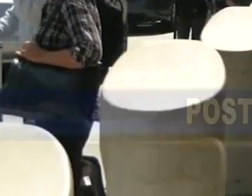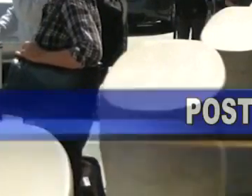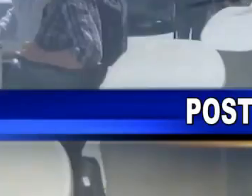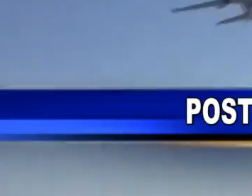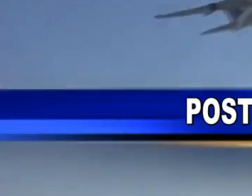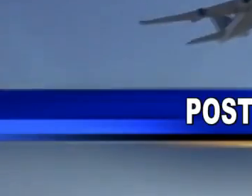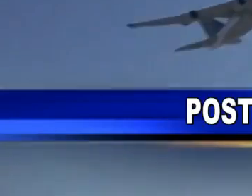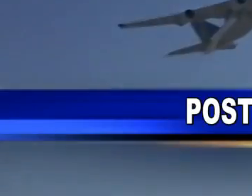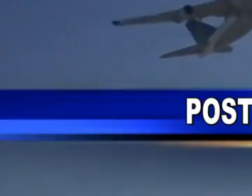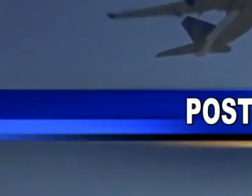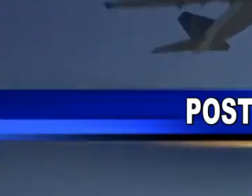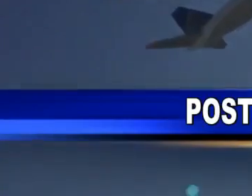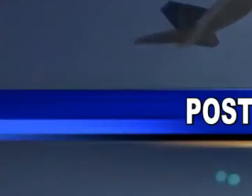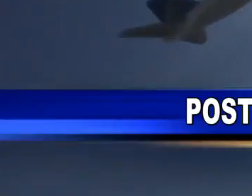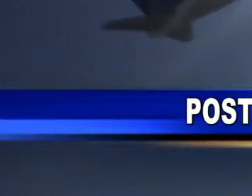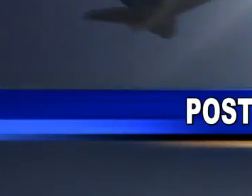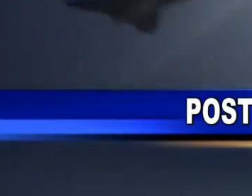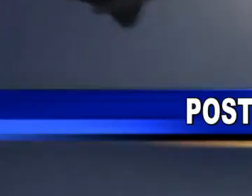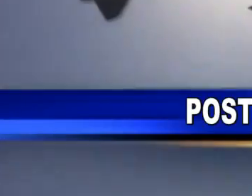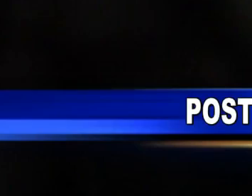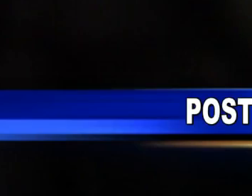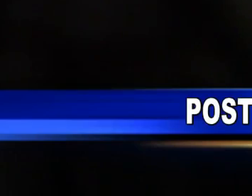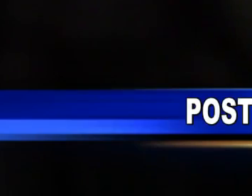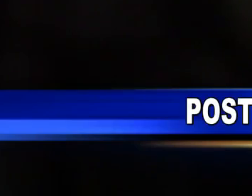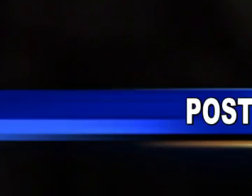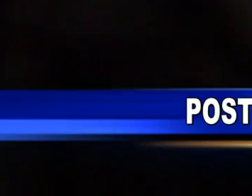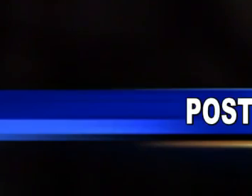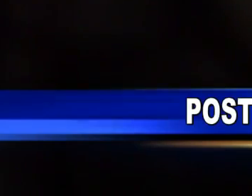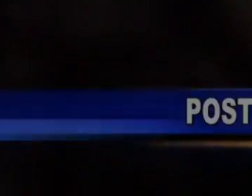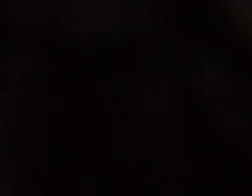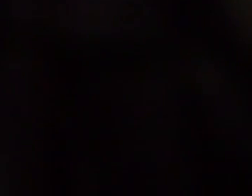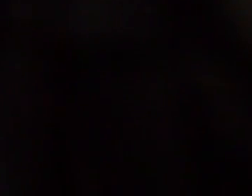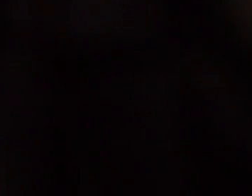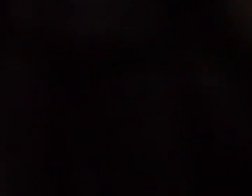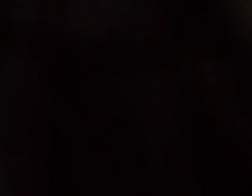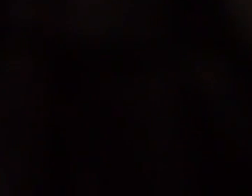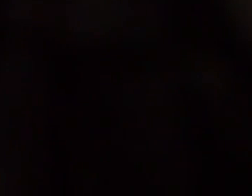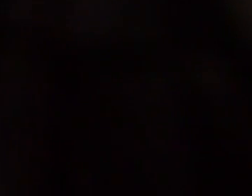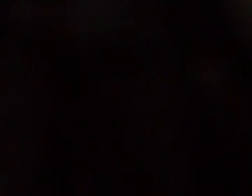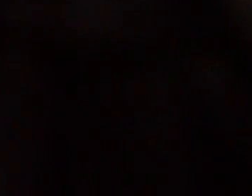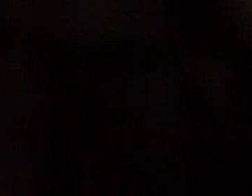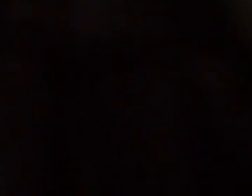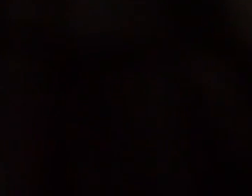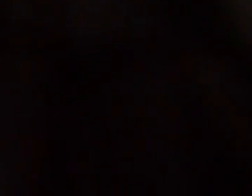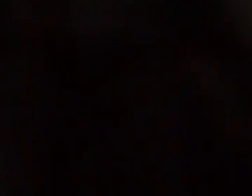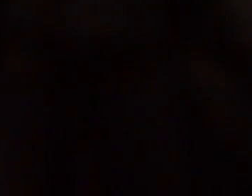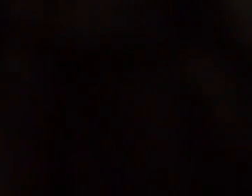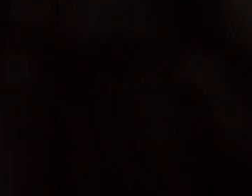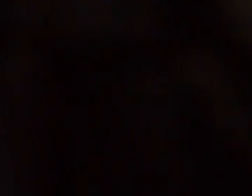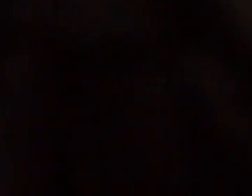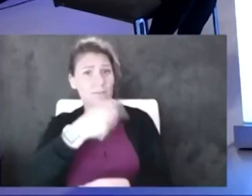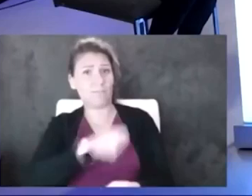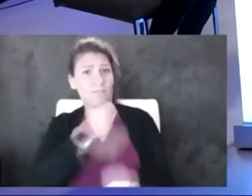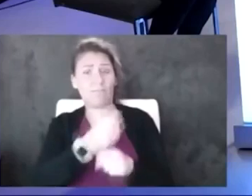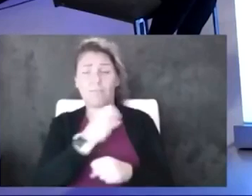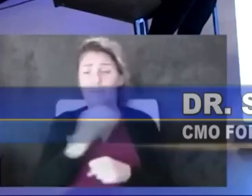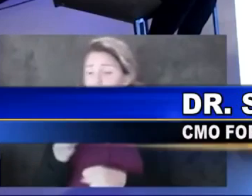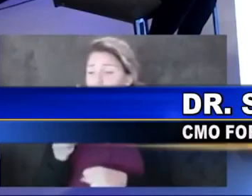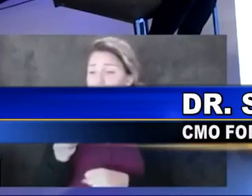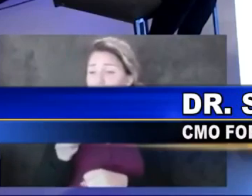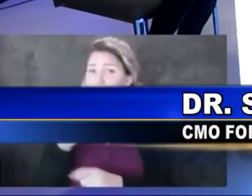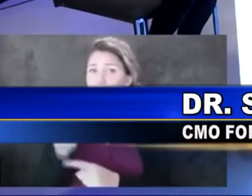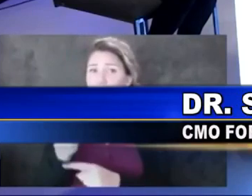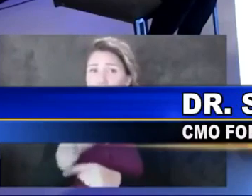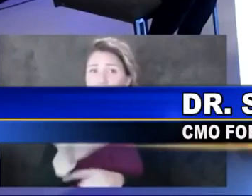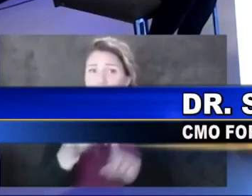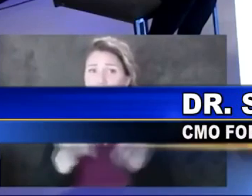their normal routines after the long holiday weekend, health experts say COVID-19 precautions should stay top of mind. I think actually